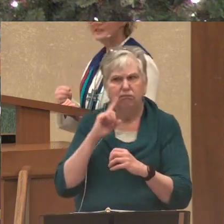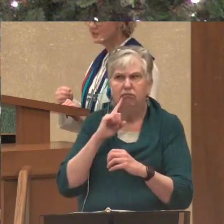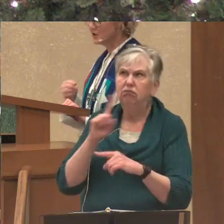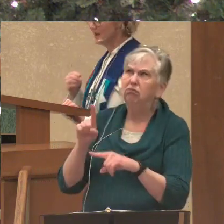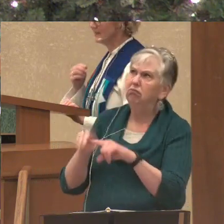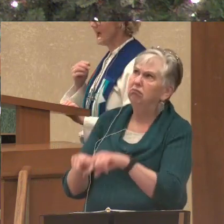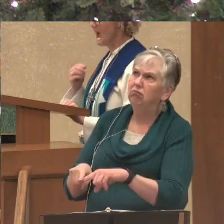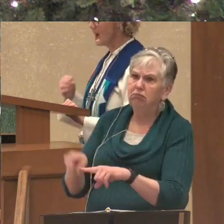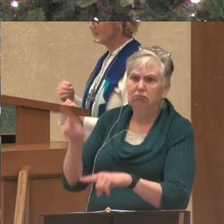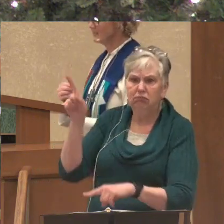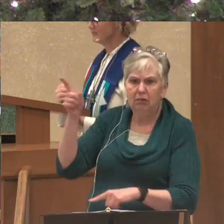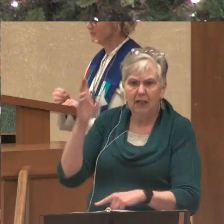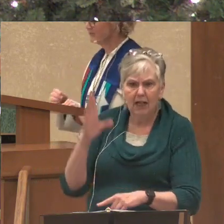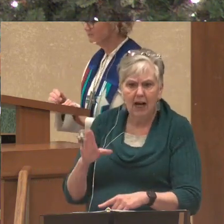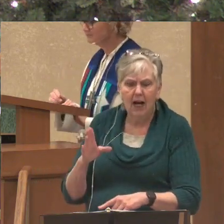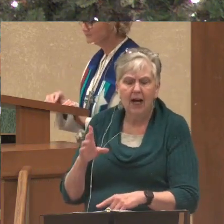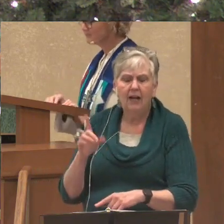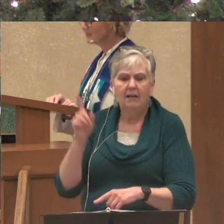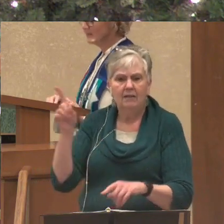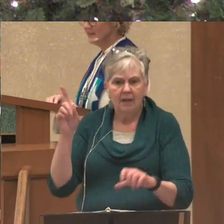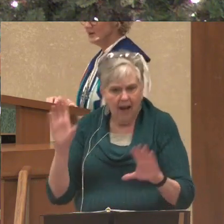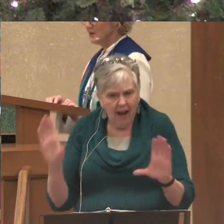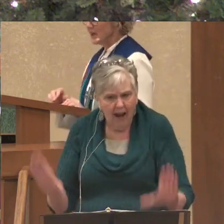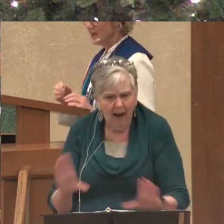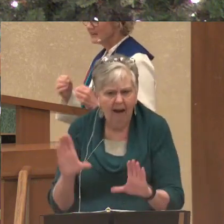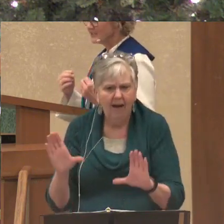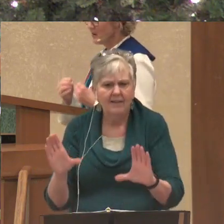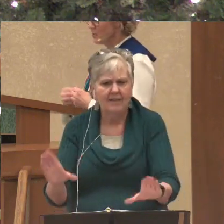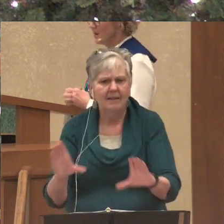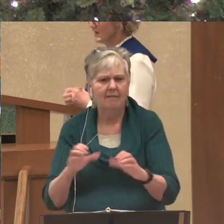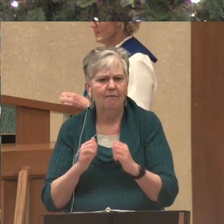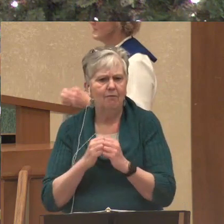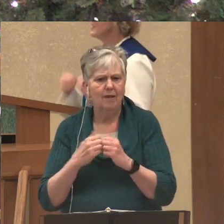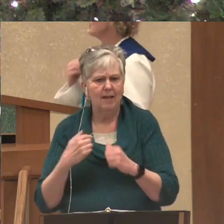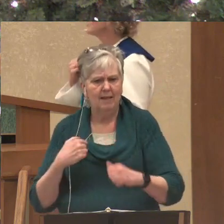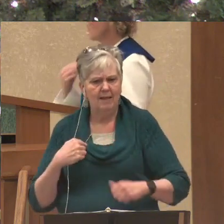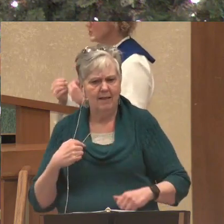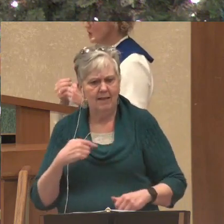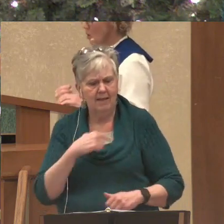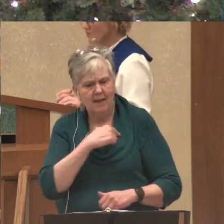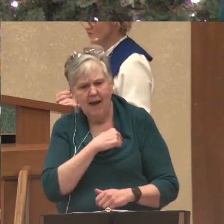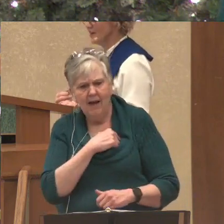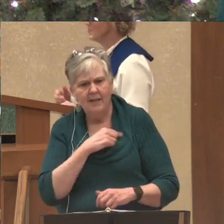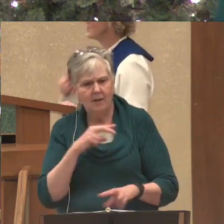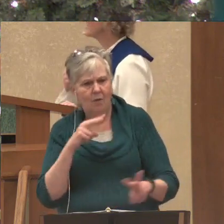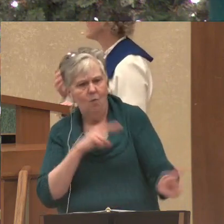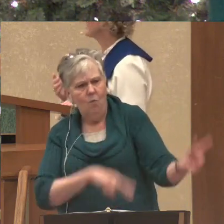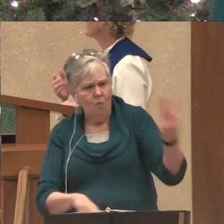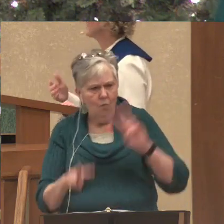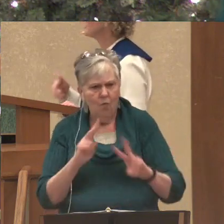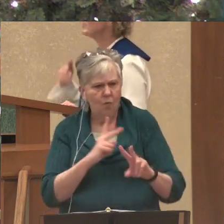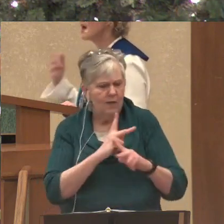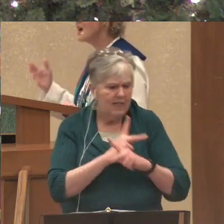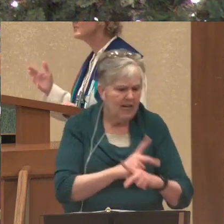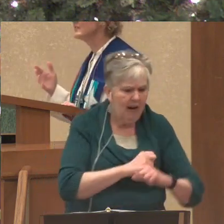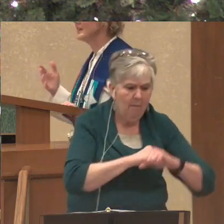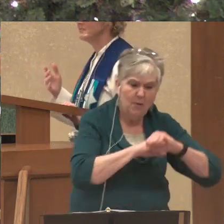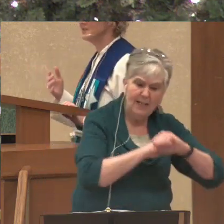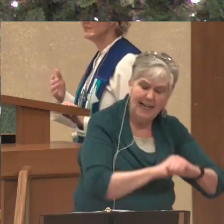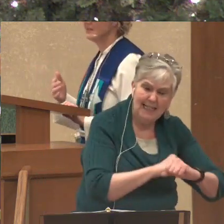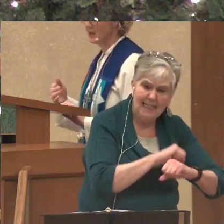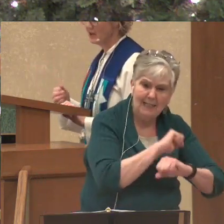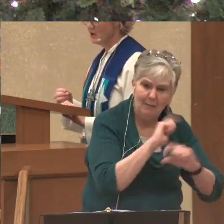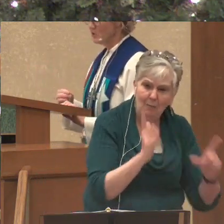was near and active, and when he was watching over them, protecting them, surprising